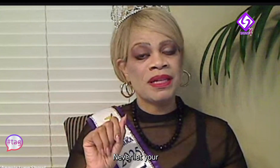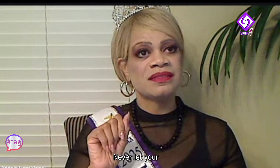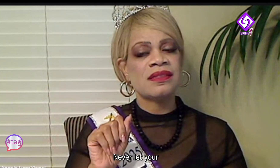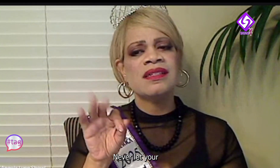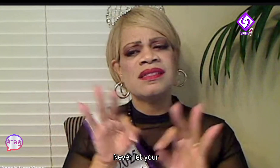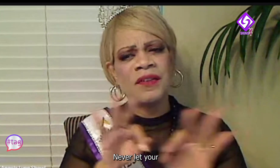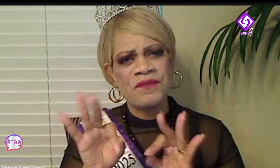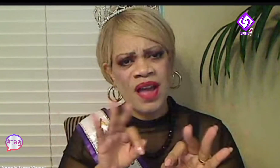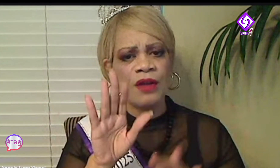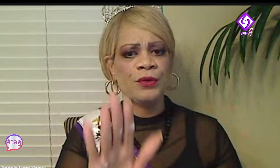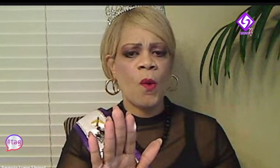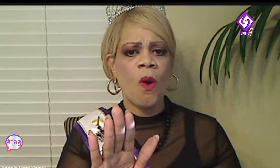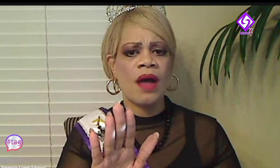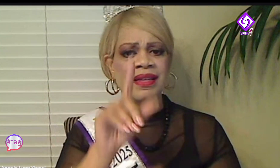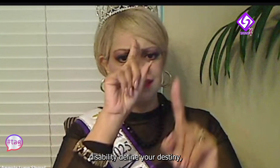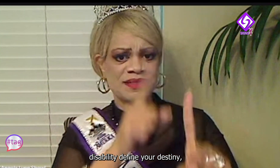never let your